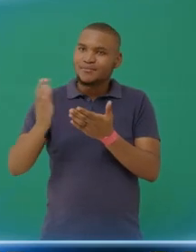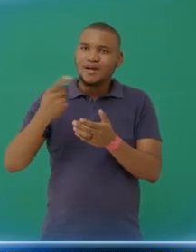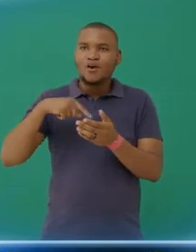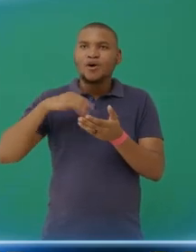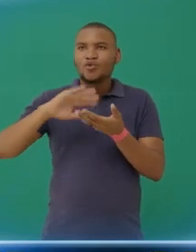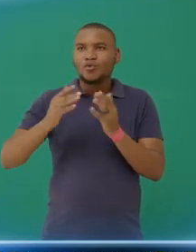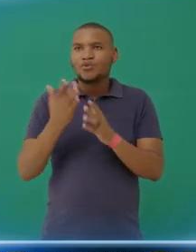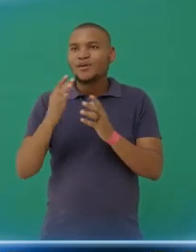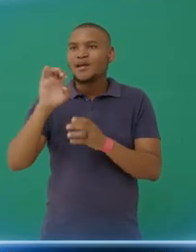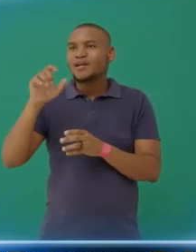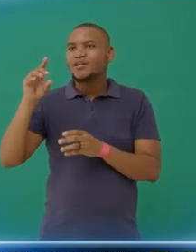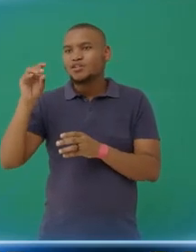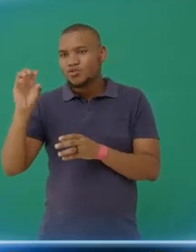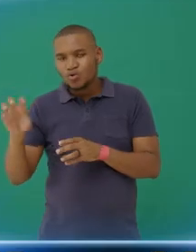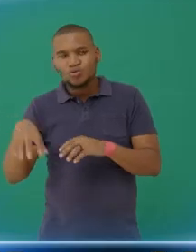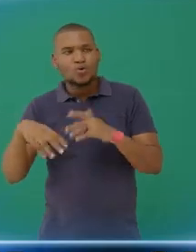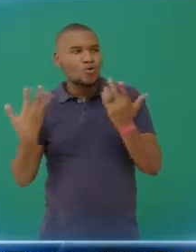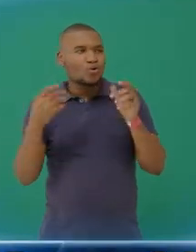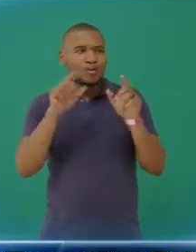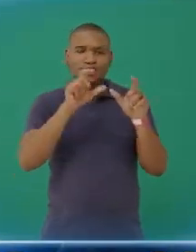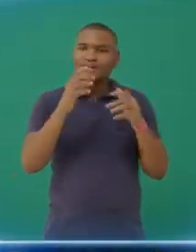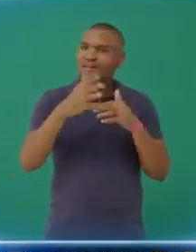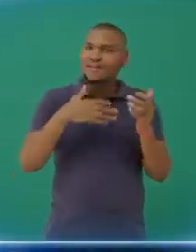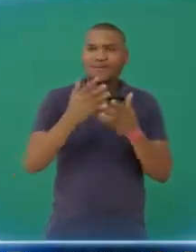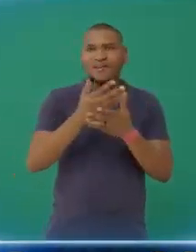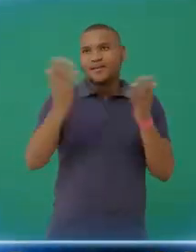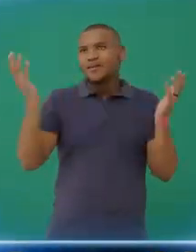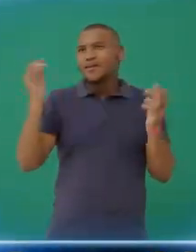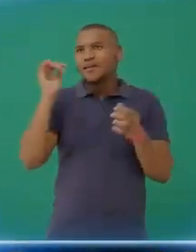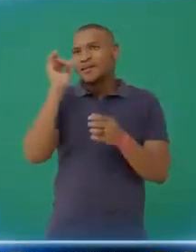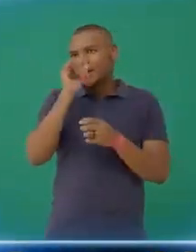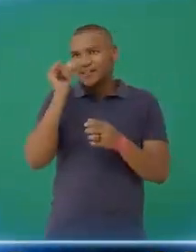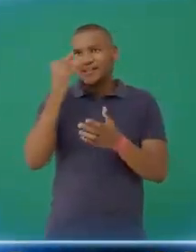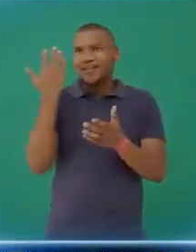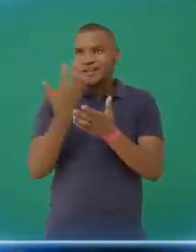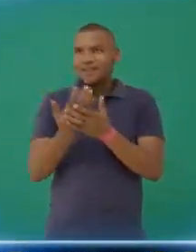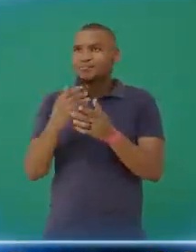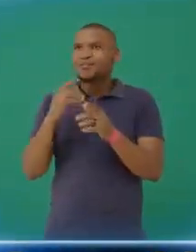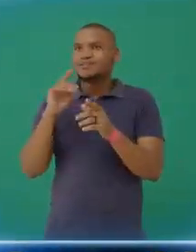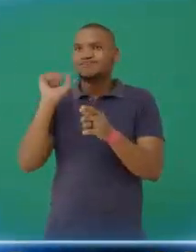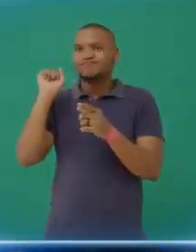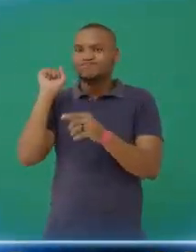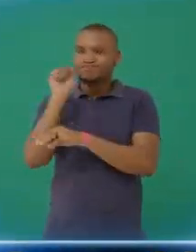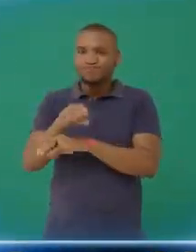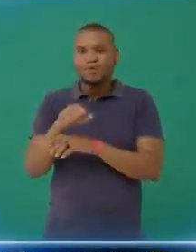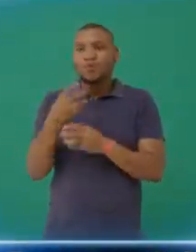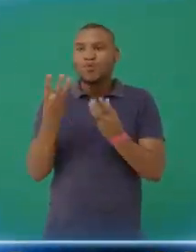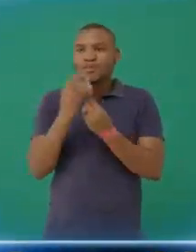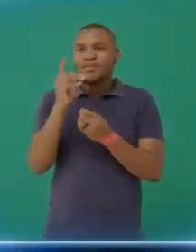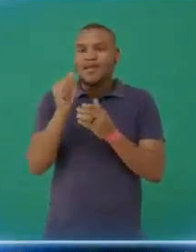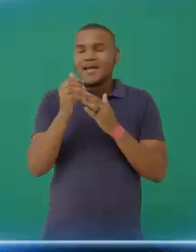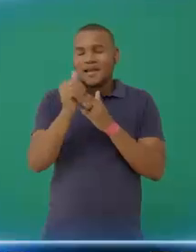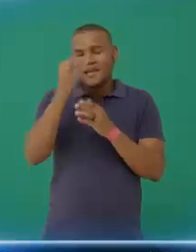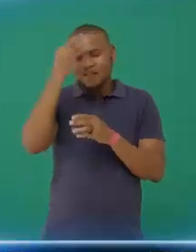in Aldos, in Mitchells Plain, or wherever you are, that gangsterism can be beaten. And with a DA-led government, we will ultimately